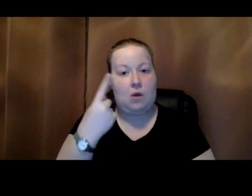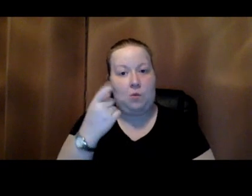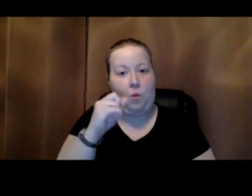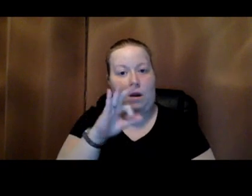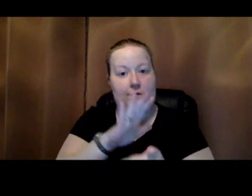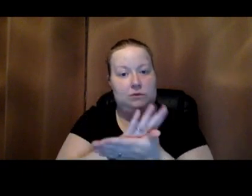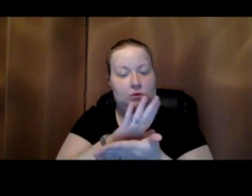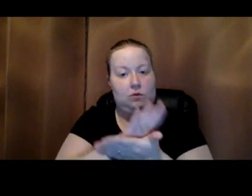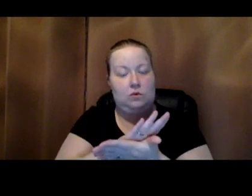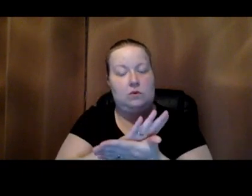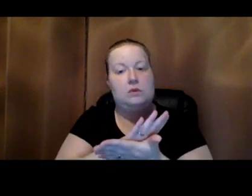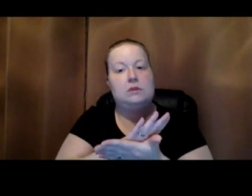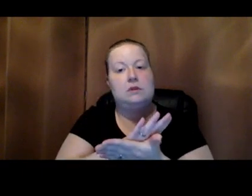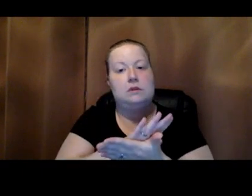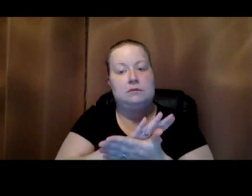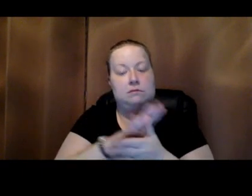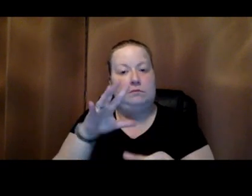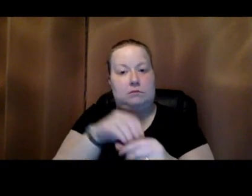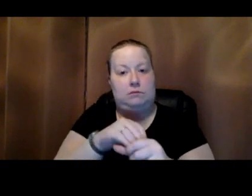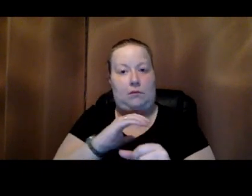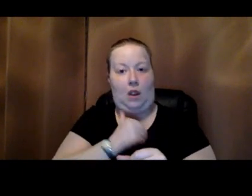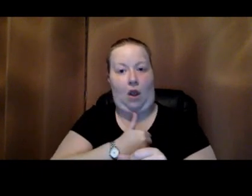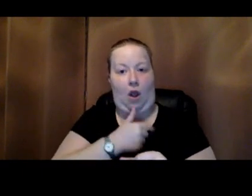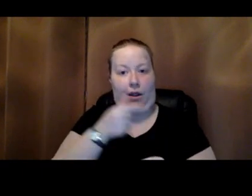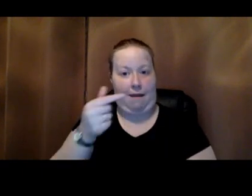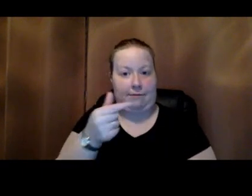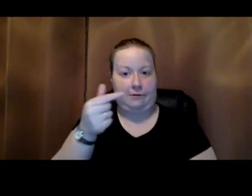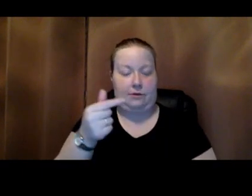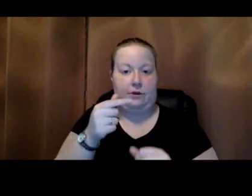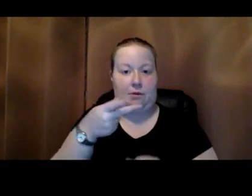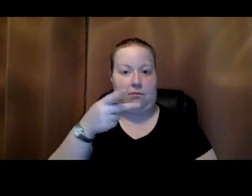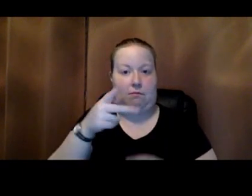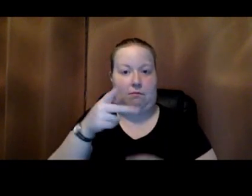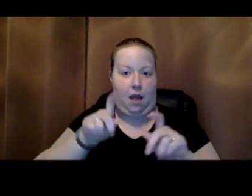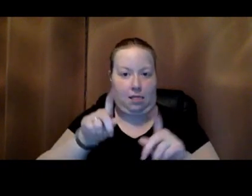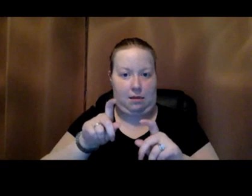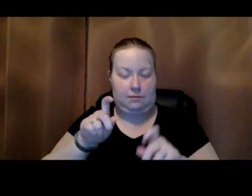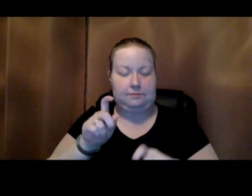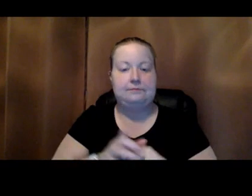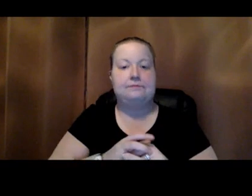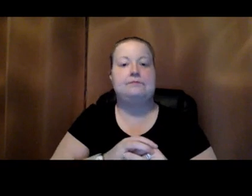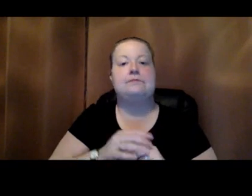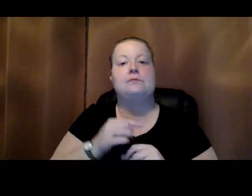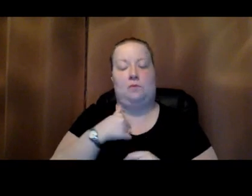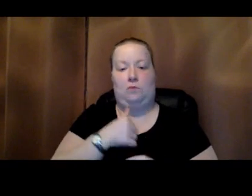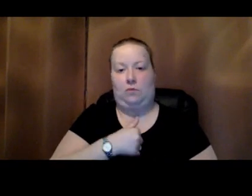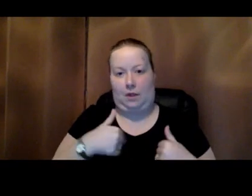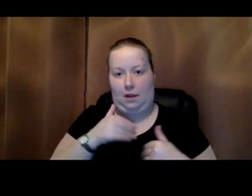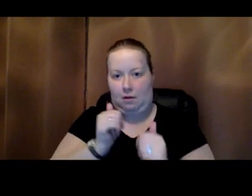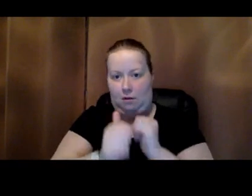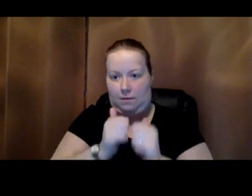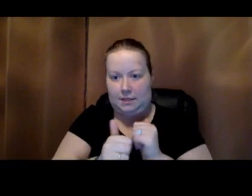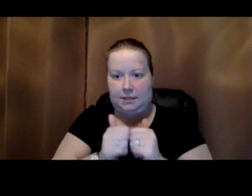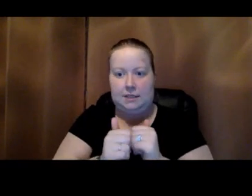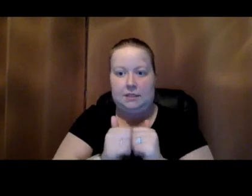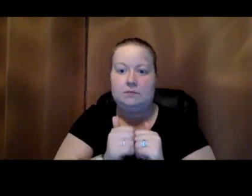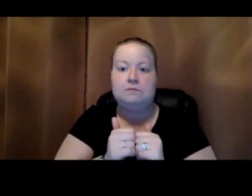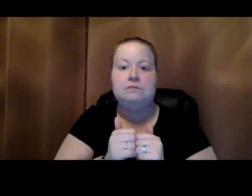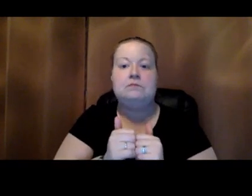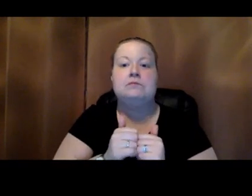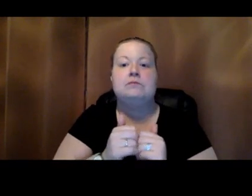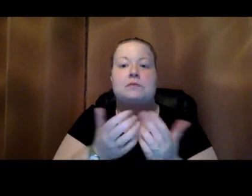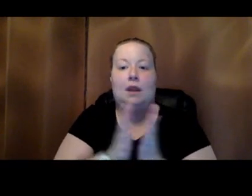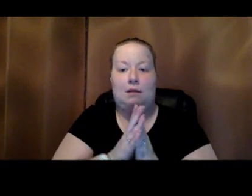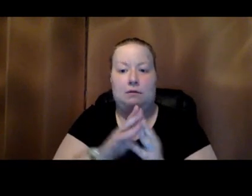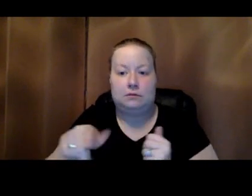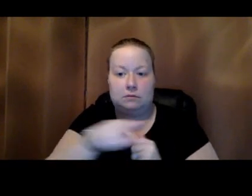schools who took part in our Gadgeteer pilots that I mentioned before. We actually ran a competition amongst these schools and asked them to come